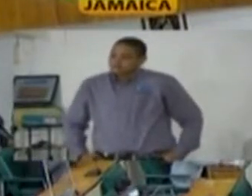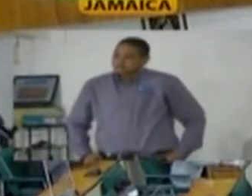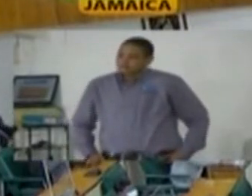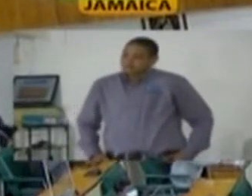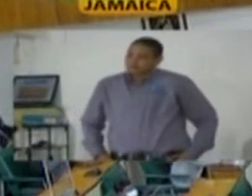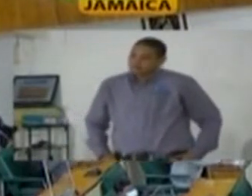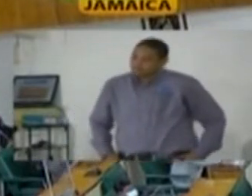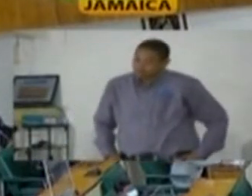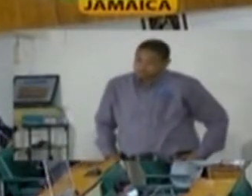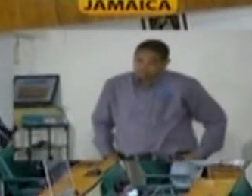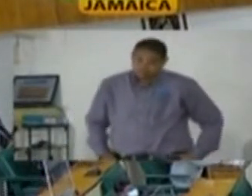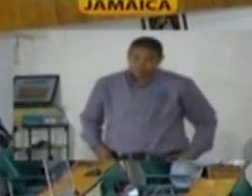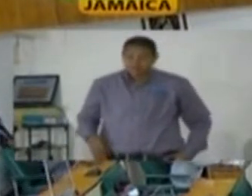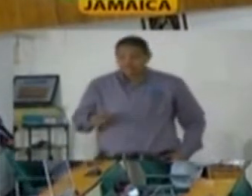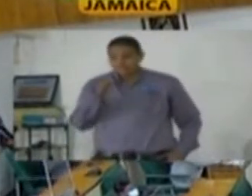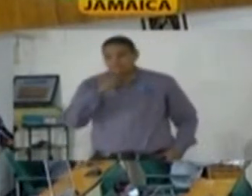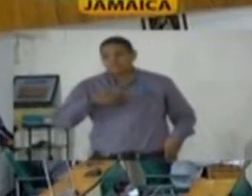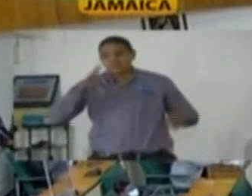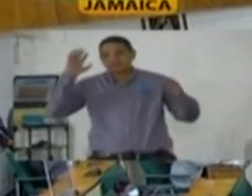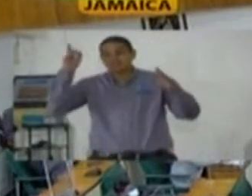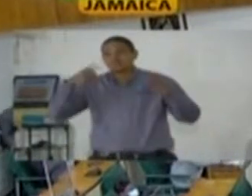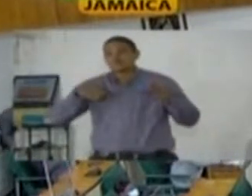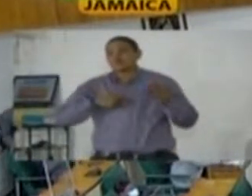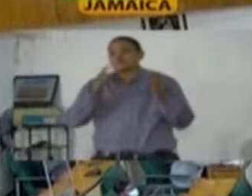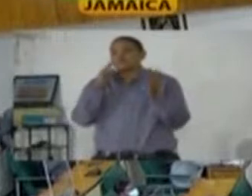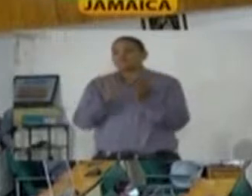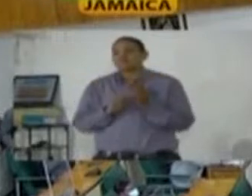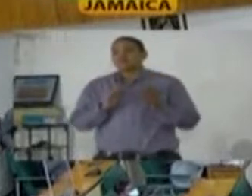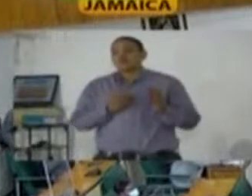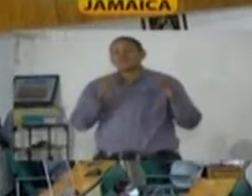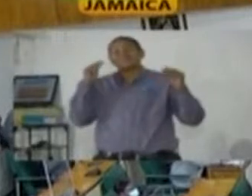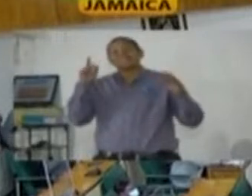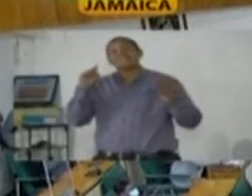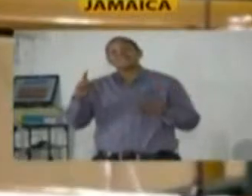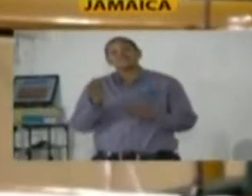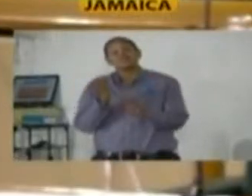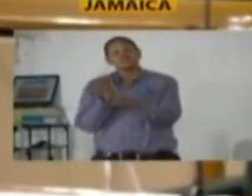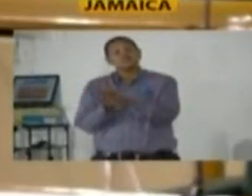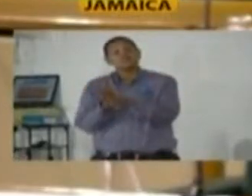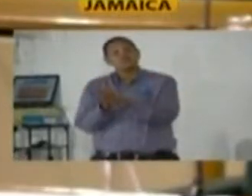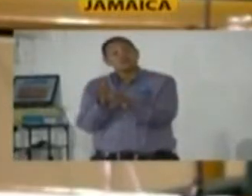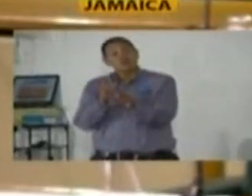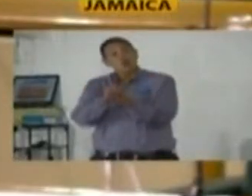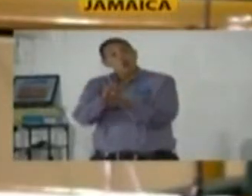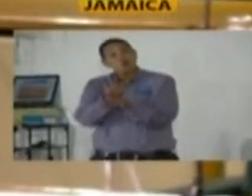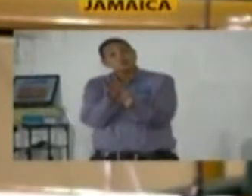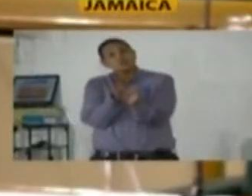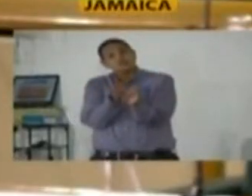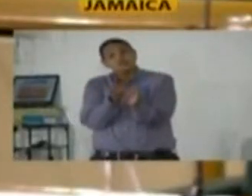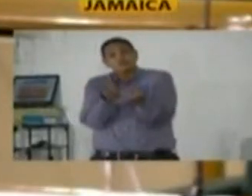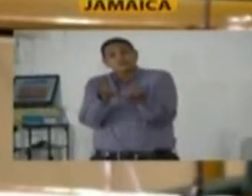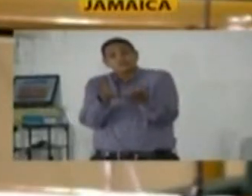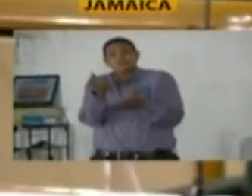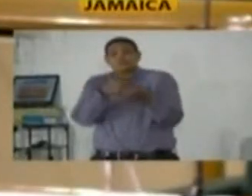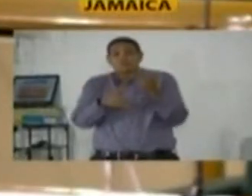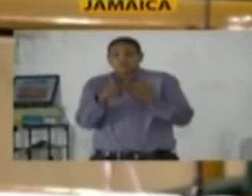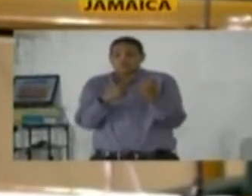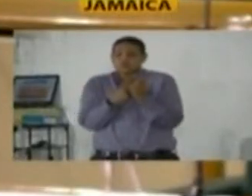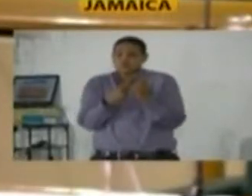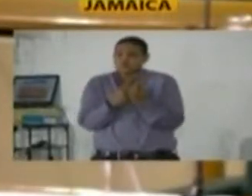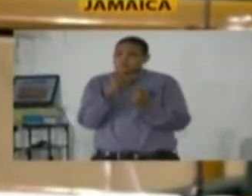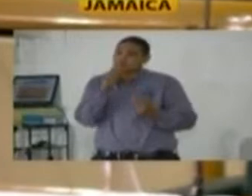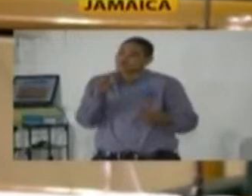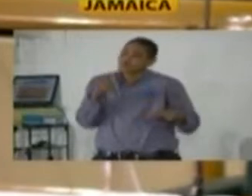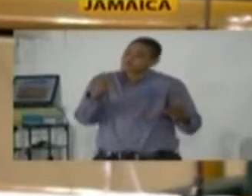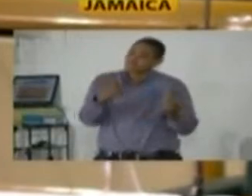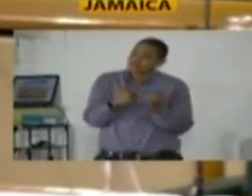Madam Speaker, we recognize that our teachers need psychosocial support as well. The Jamaica Teaching Council provided virtual support